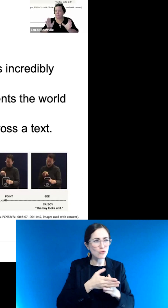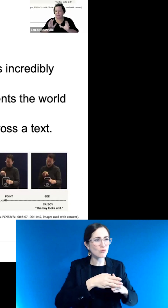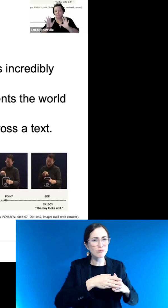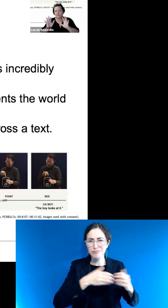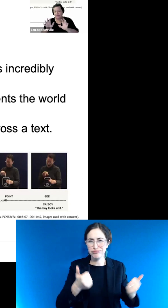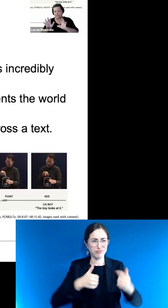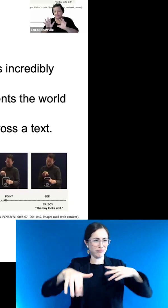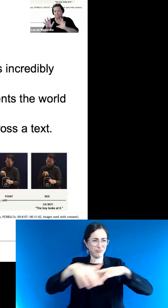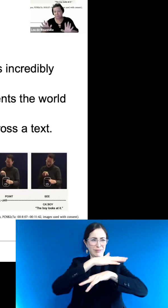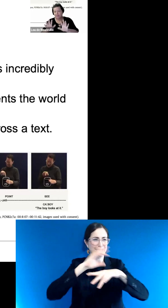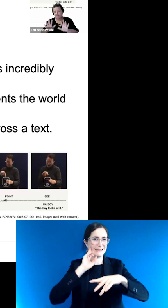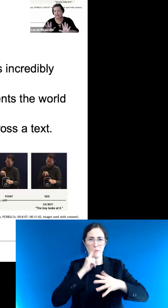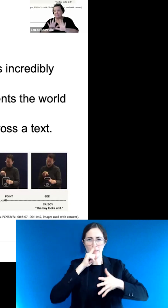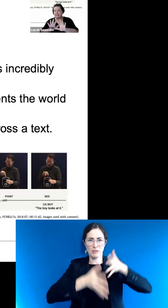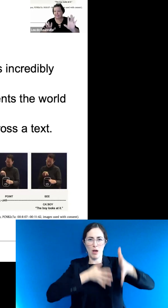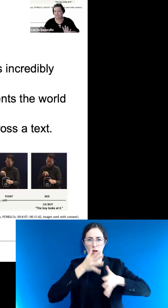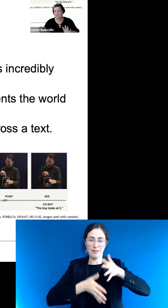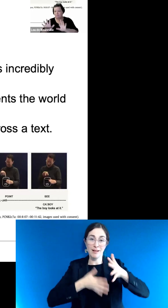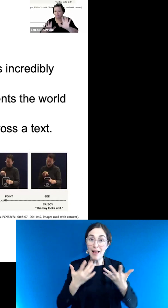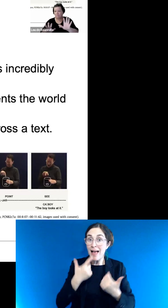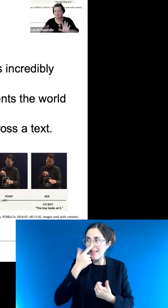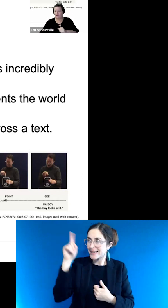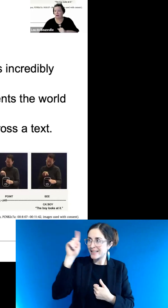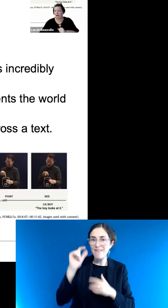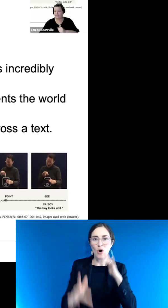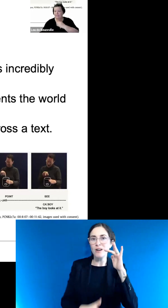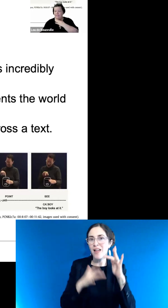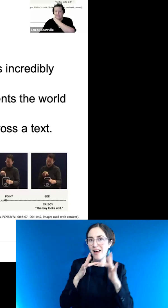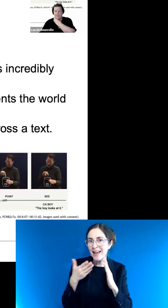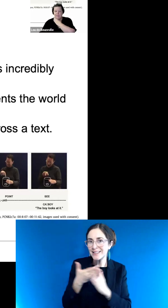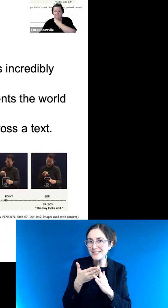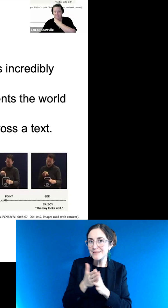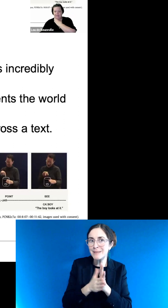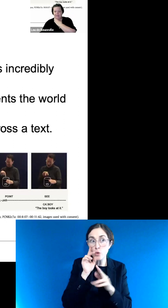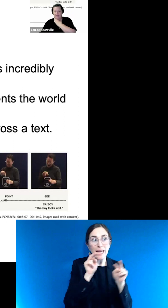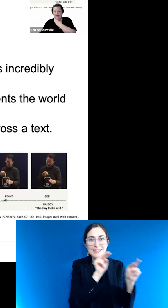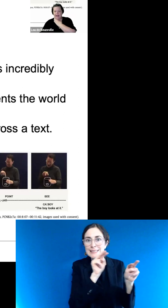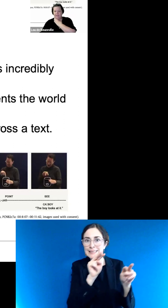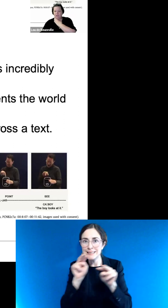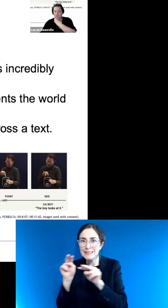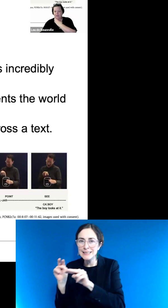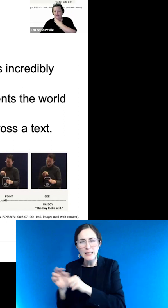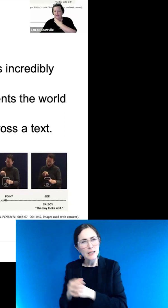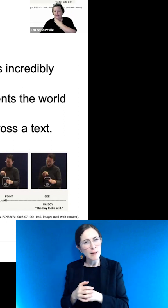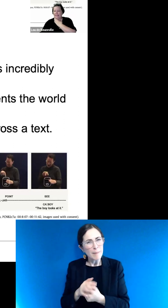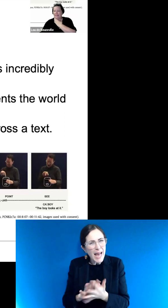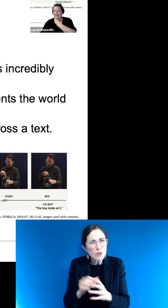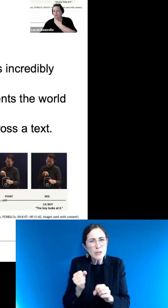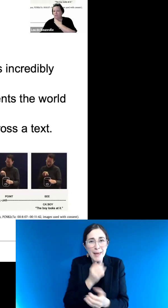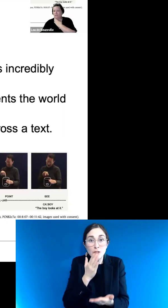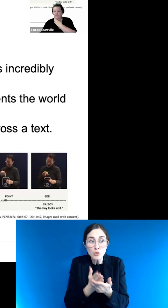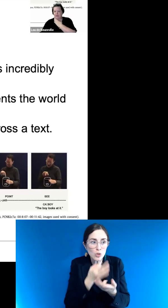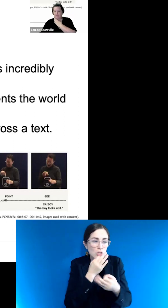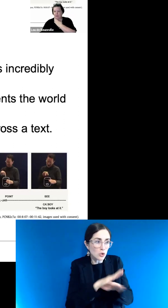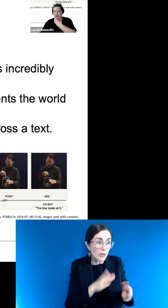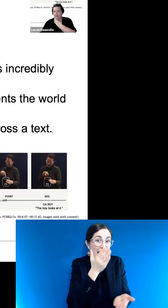of signers. It is much better these days, at least we've got online access, but how do we ensure that kids get